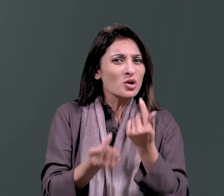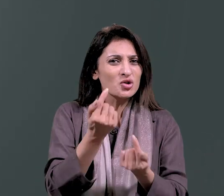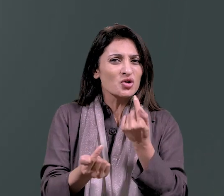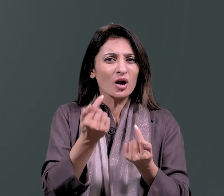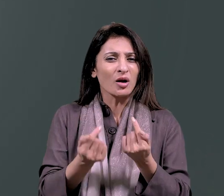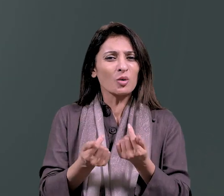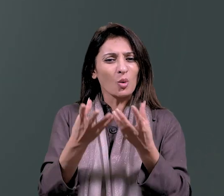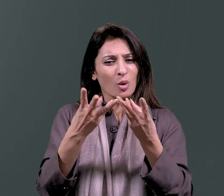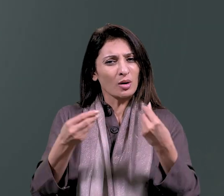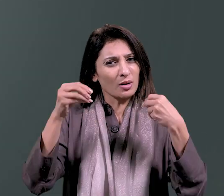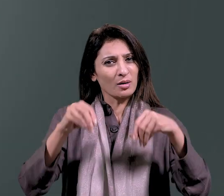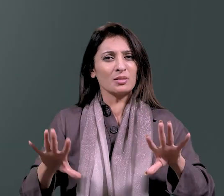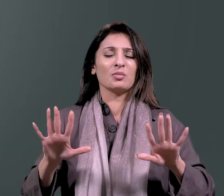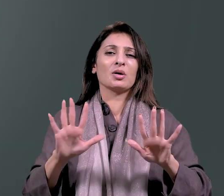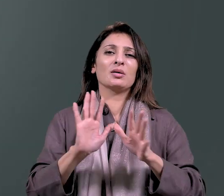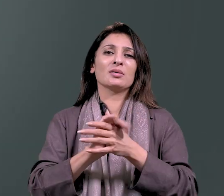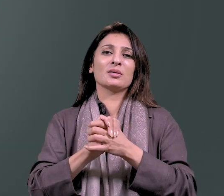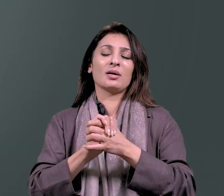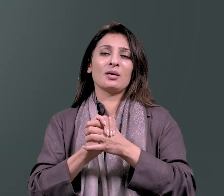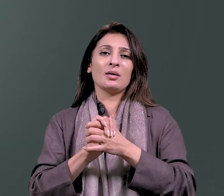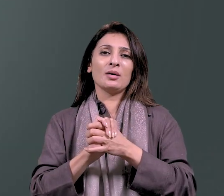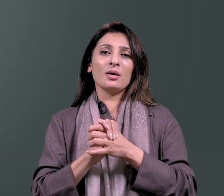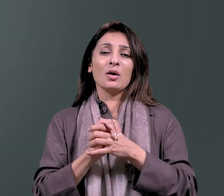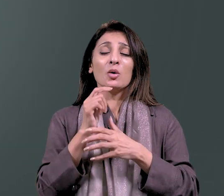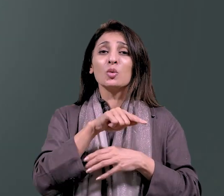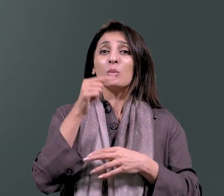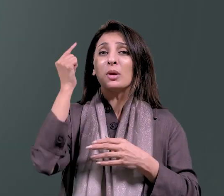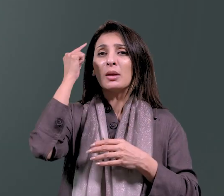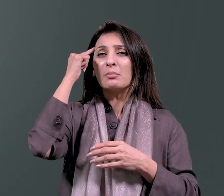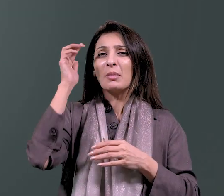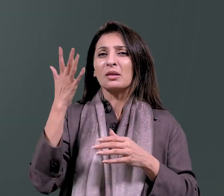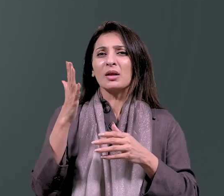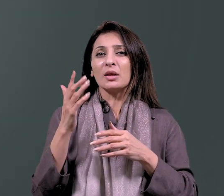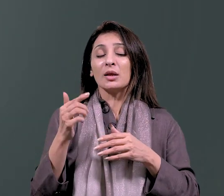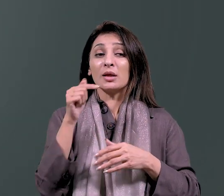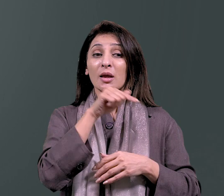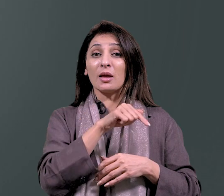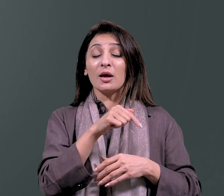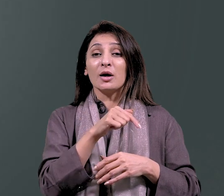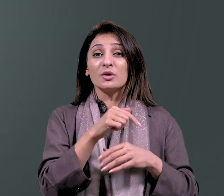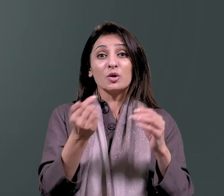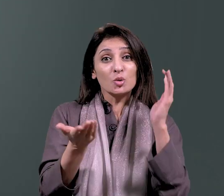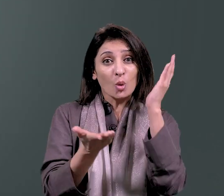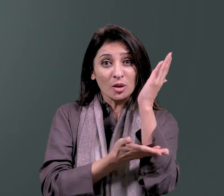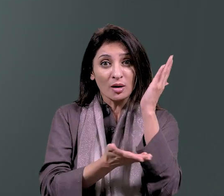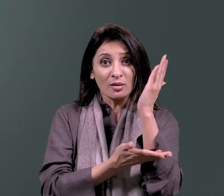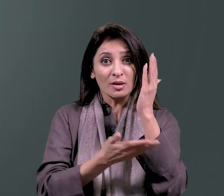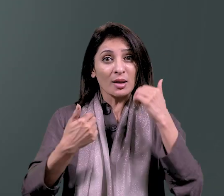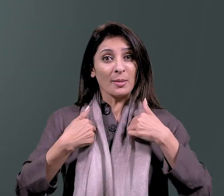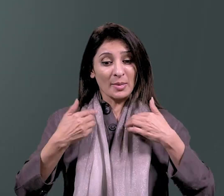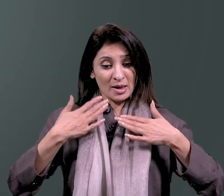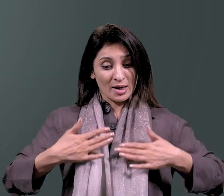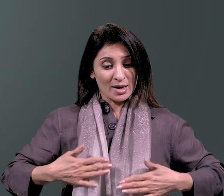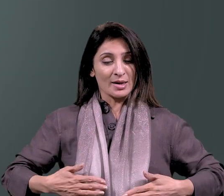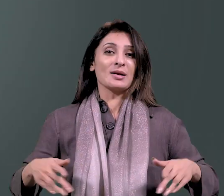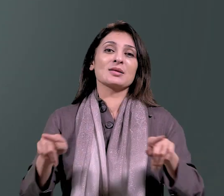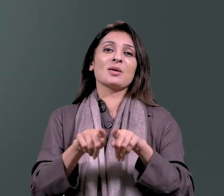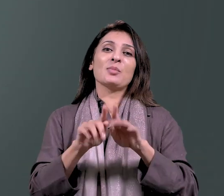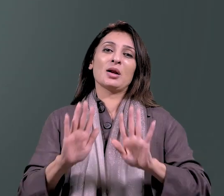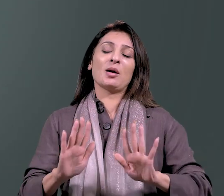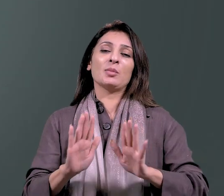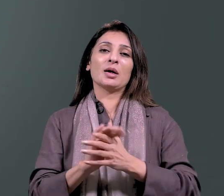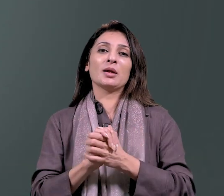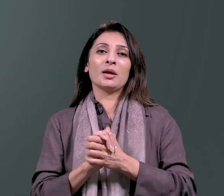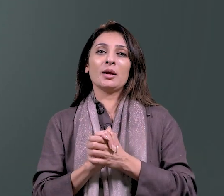have scant regard for a tree. Why you don't know they are my lungs remains a mystery to